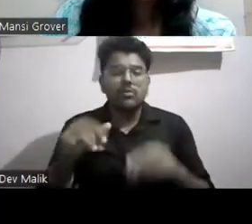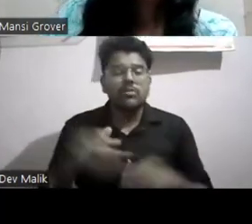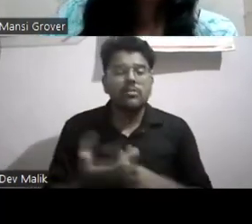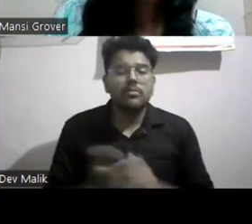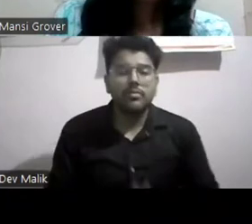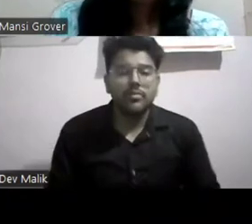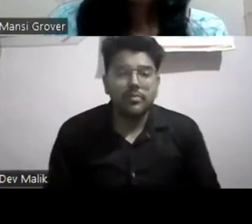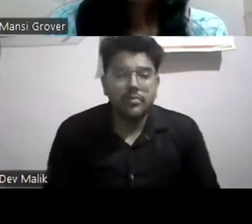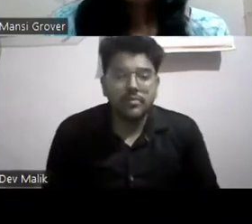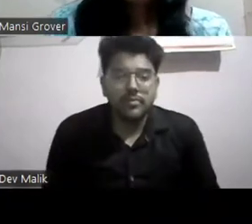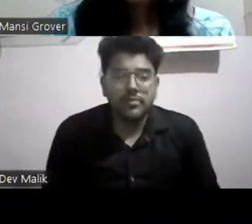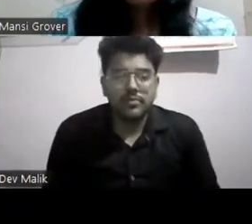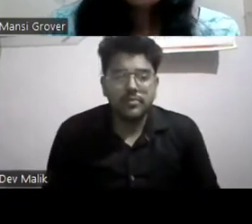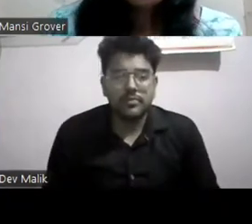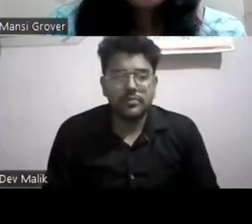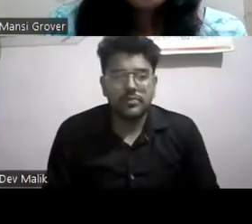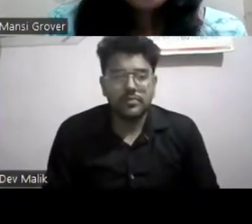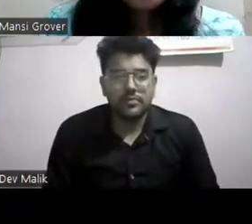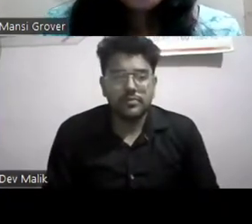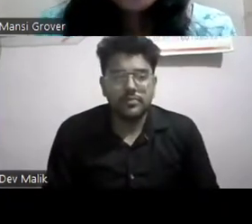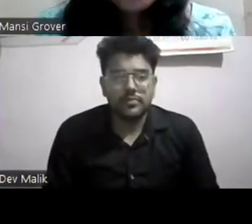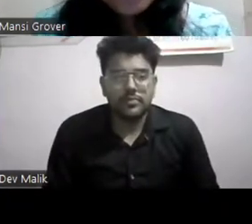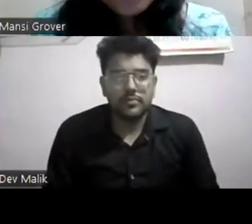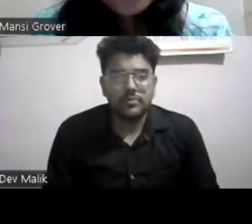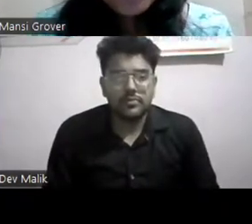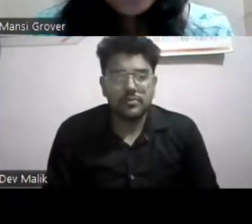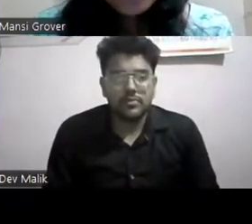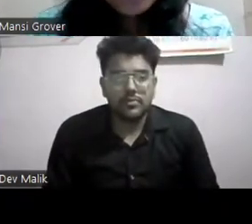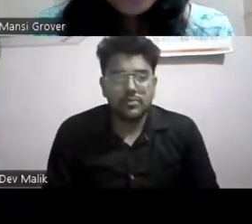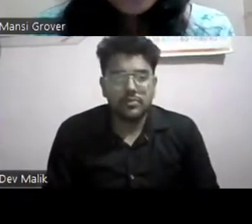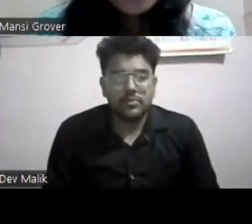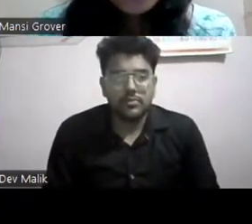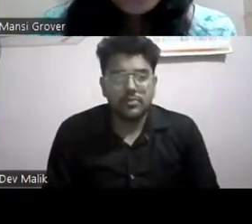Yes, good morning. Mm. Come on. Yes, my good. Yes,